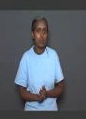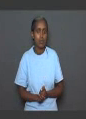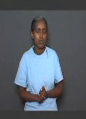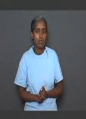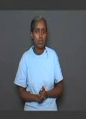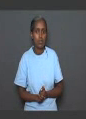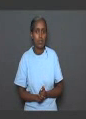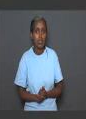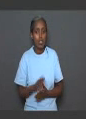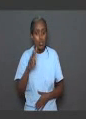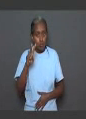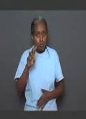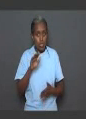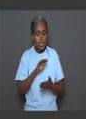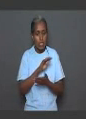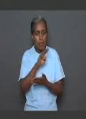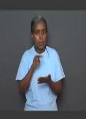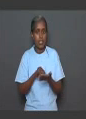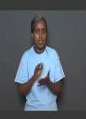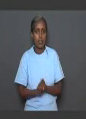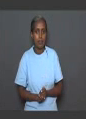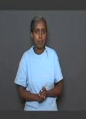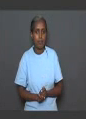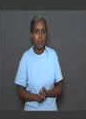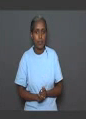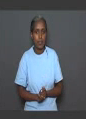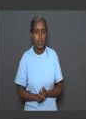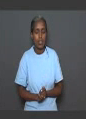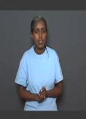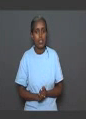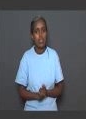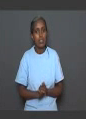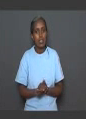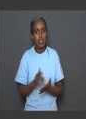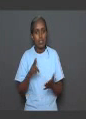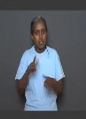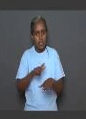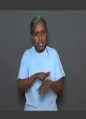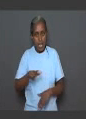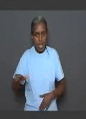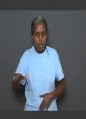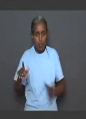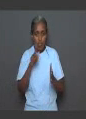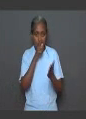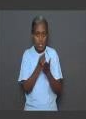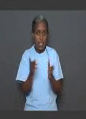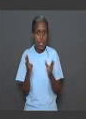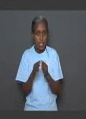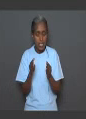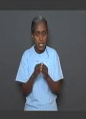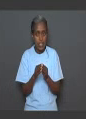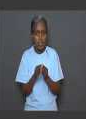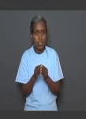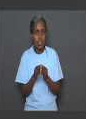If 2 is the median, then the farthest it can lie in the data set is in